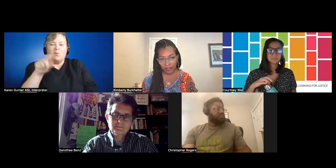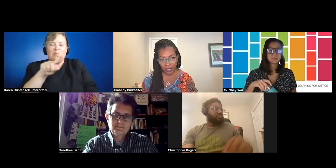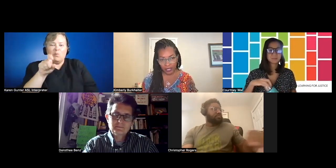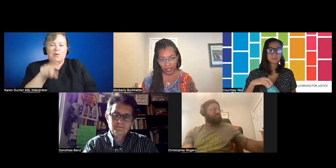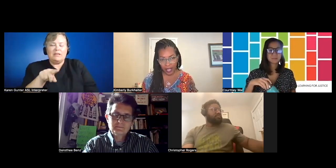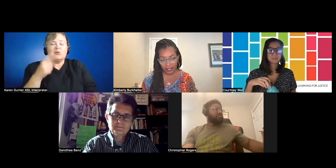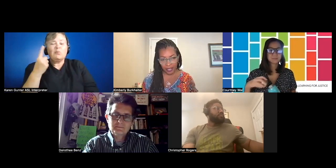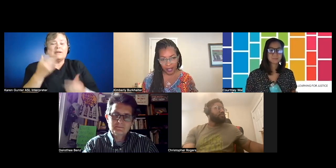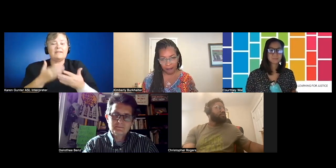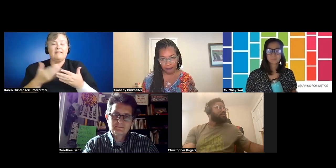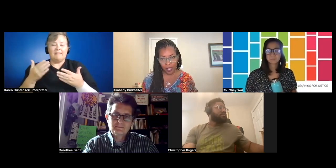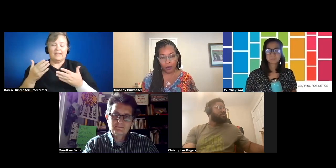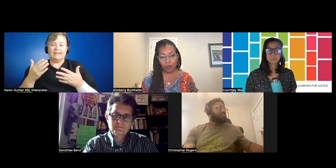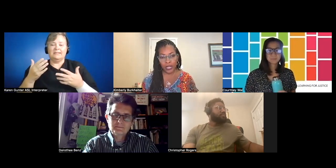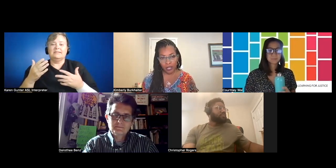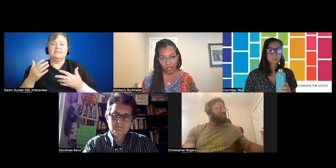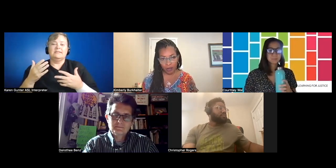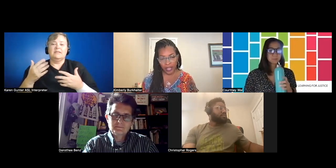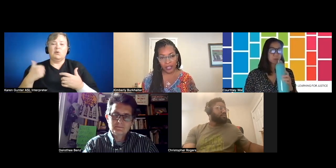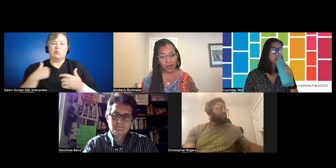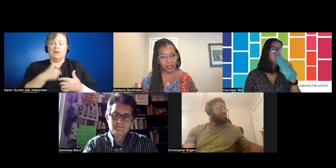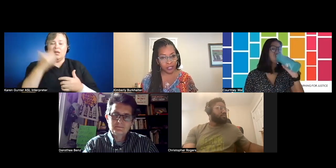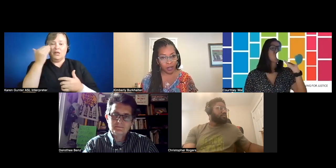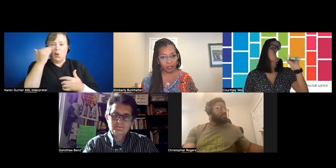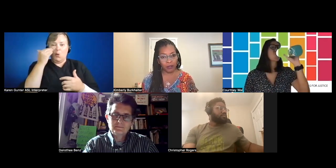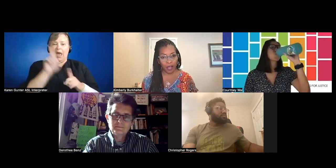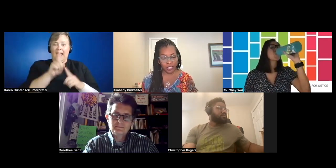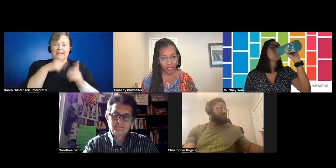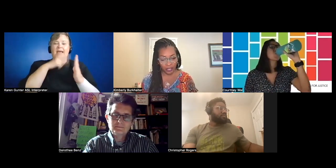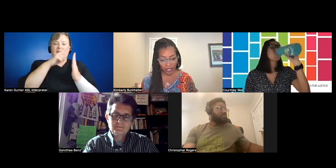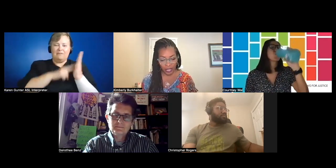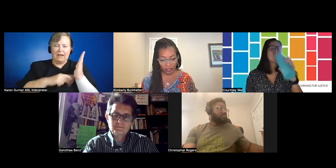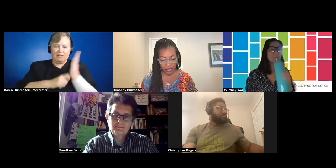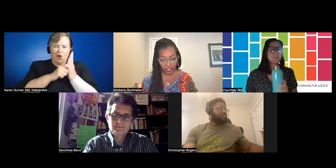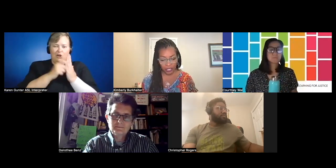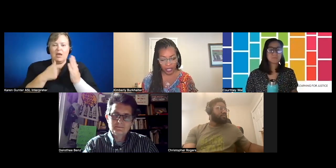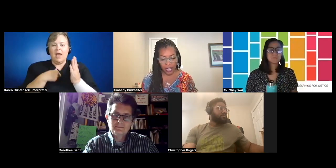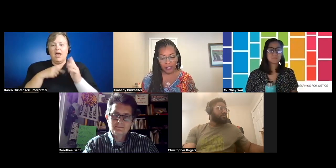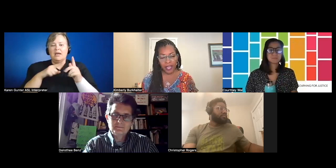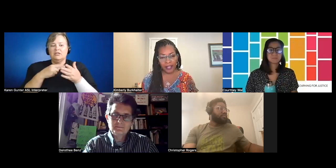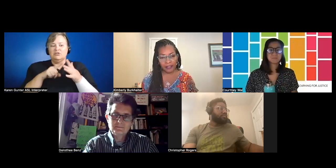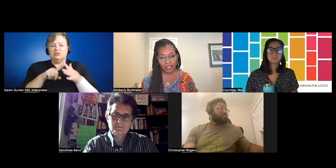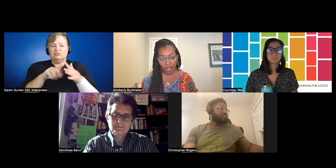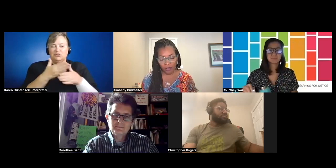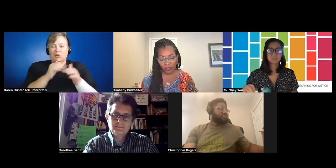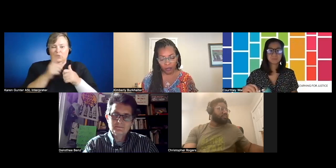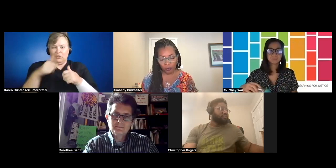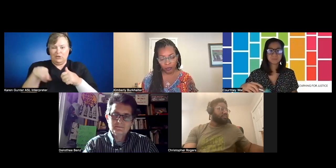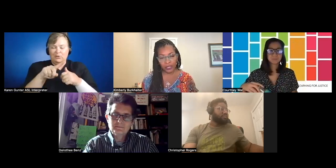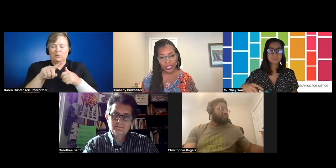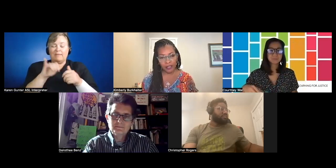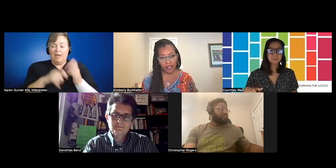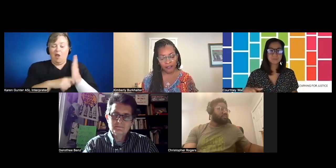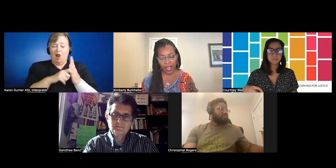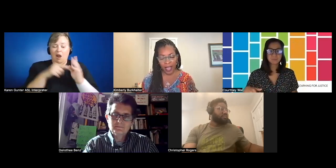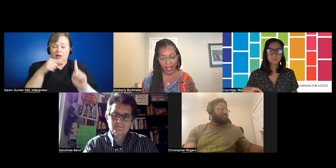the things that we know, as I've read this article, I shared in the introduction, that this article